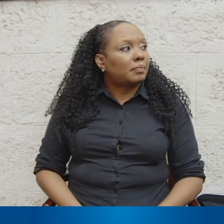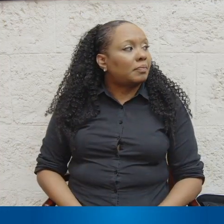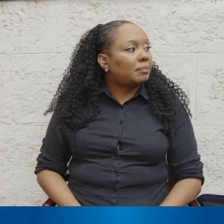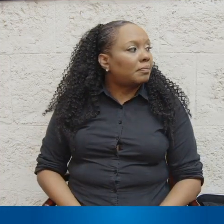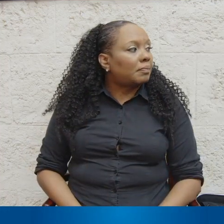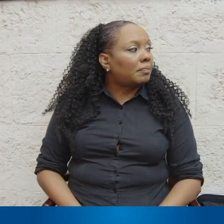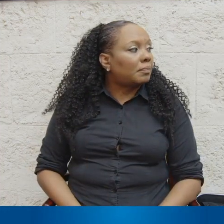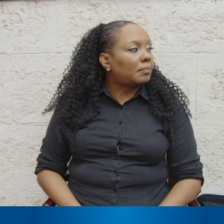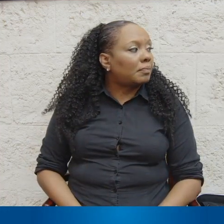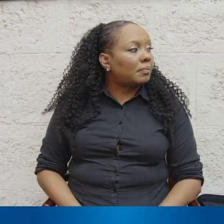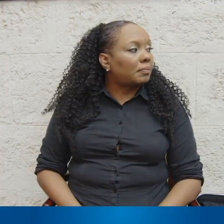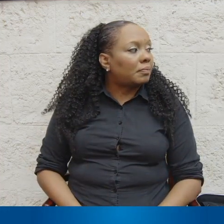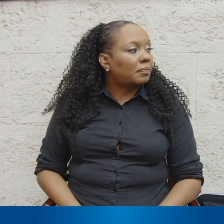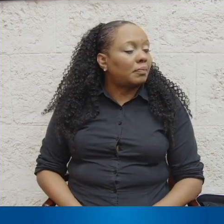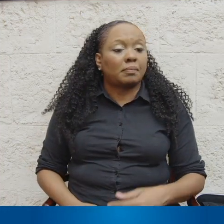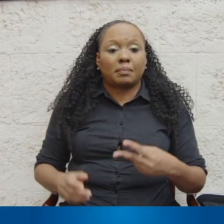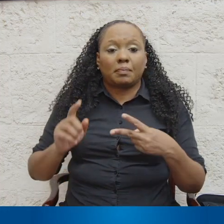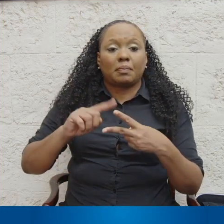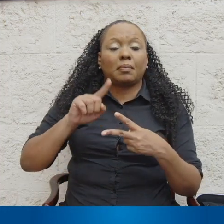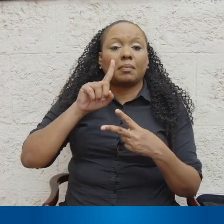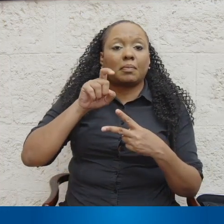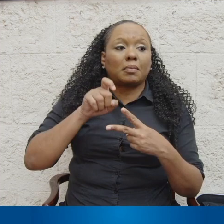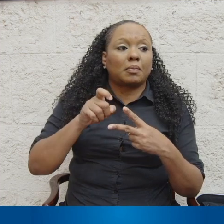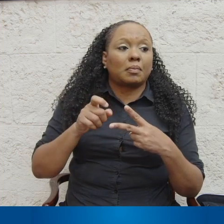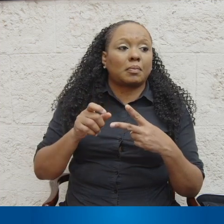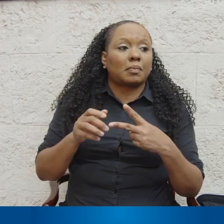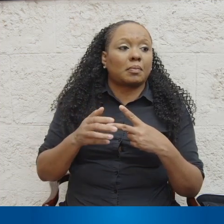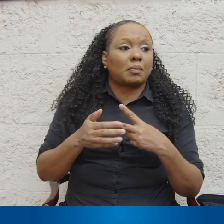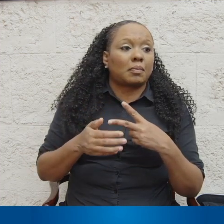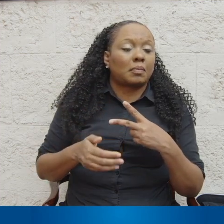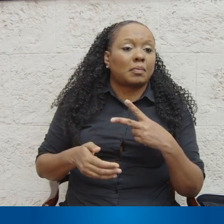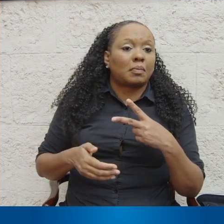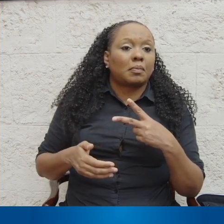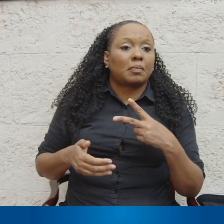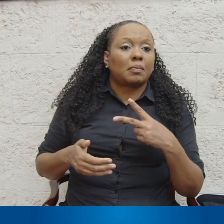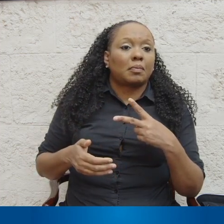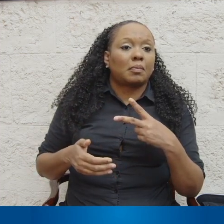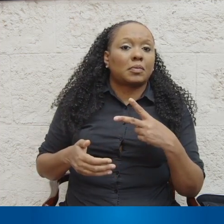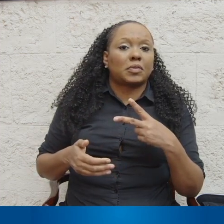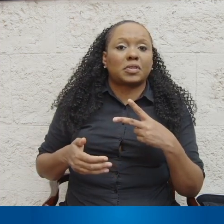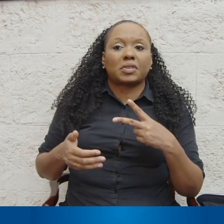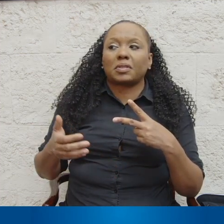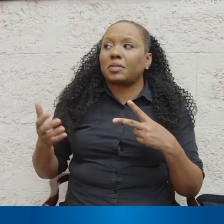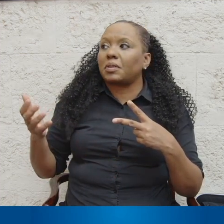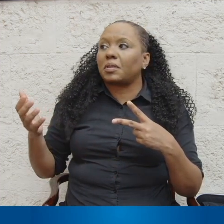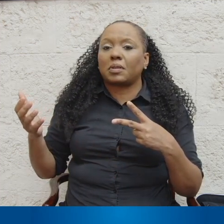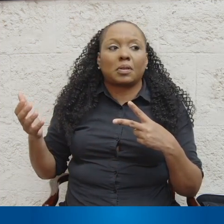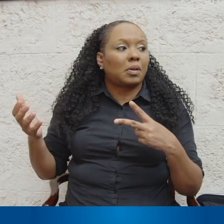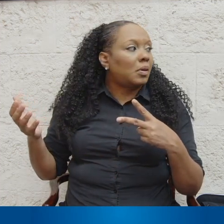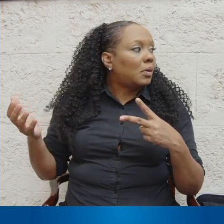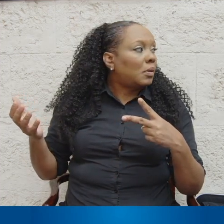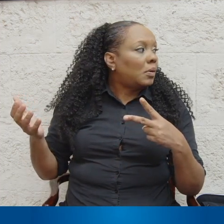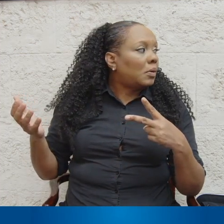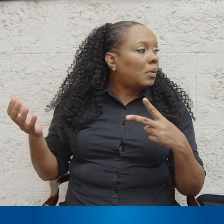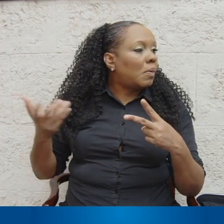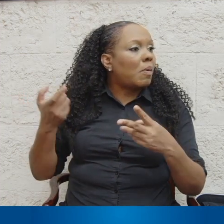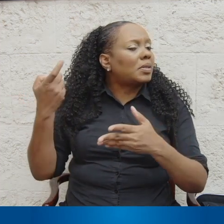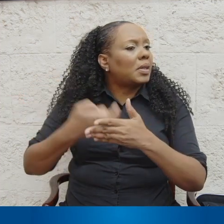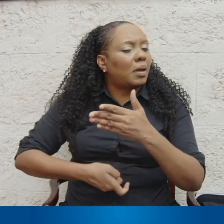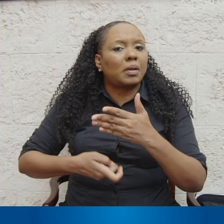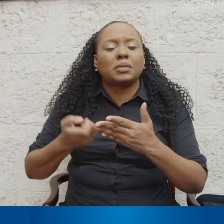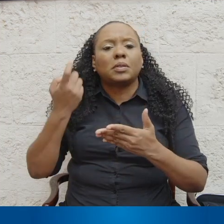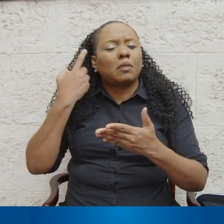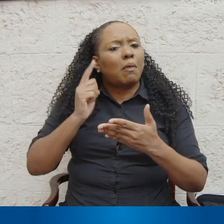me, with the plan debate. What's the cost of the procurement of related to those housing trucks?